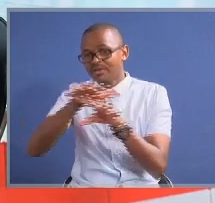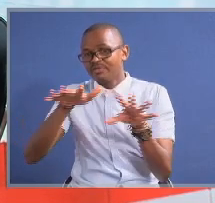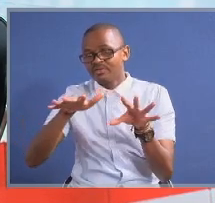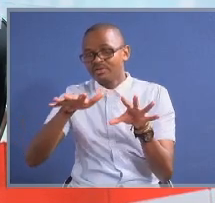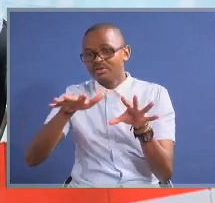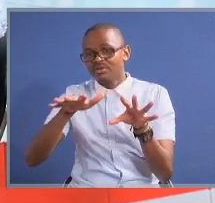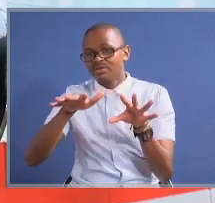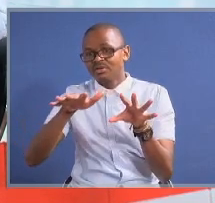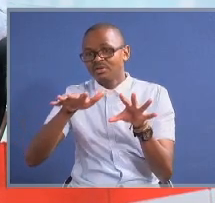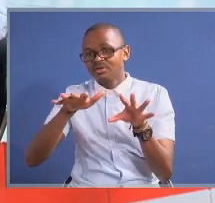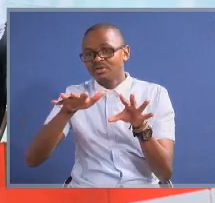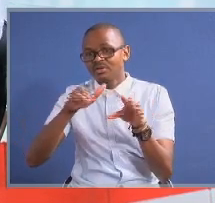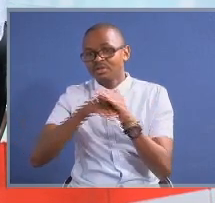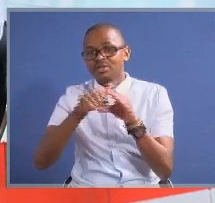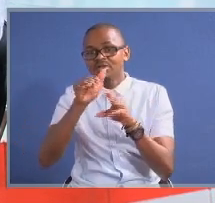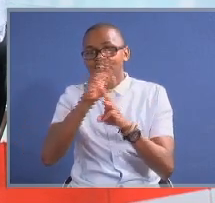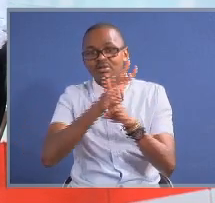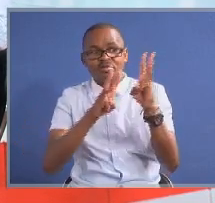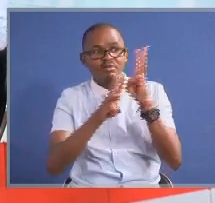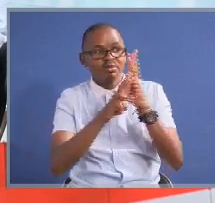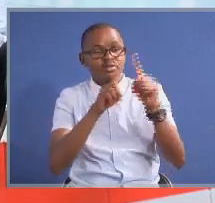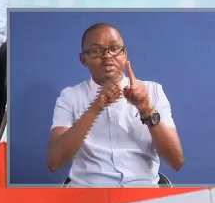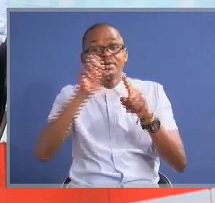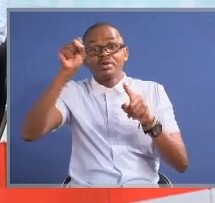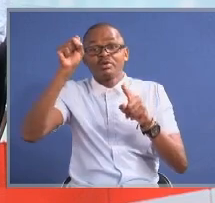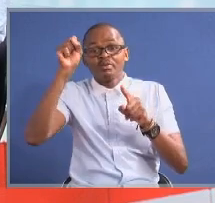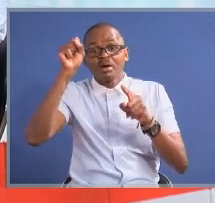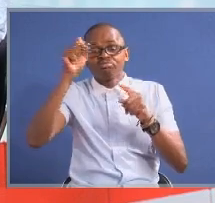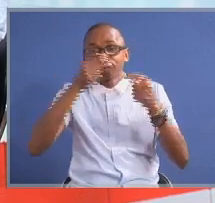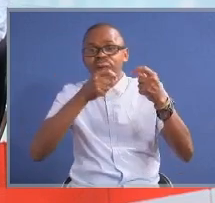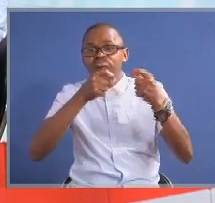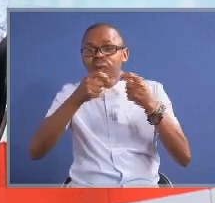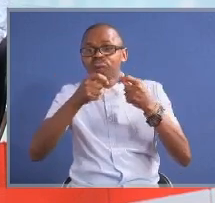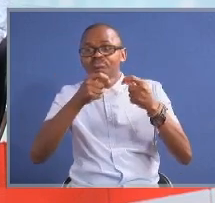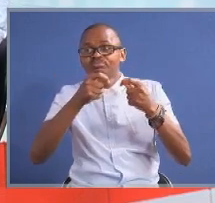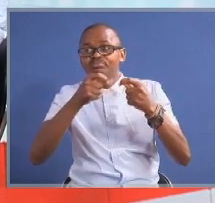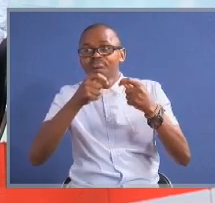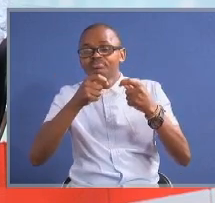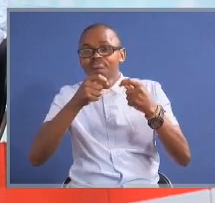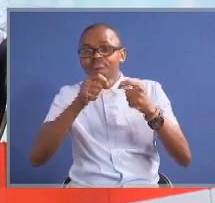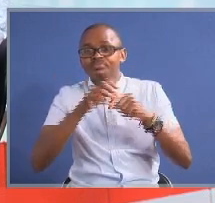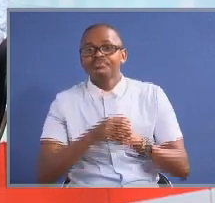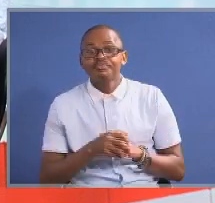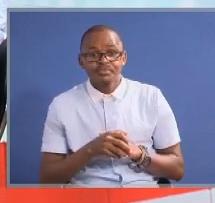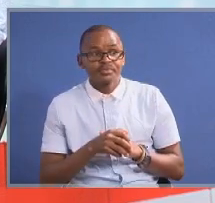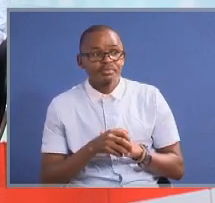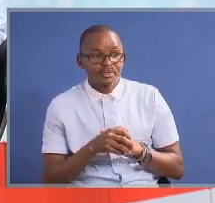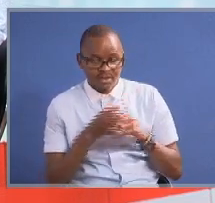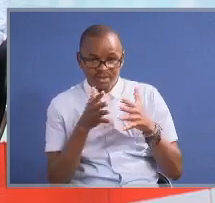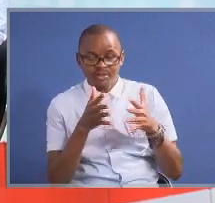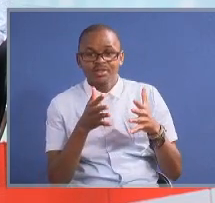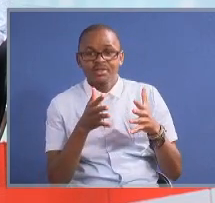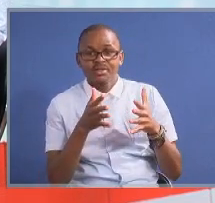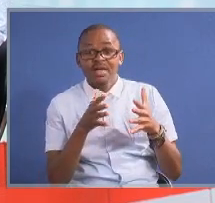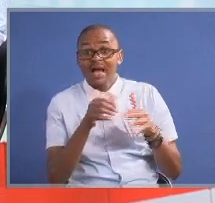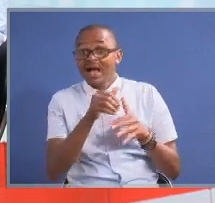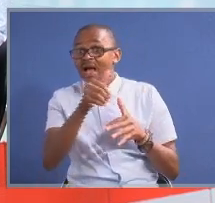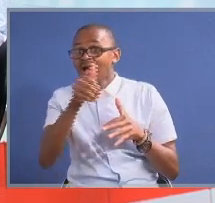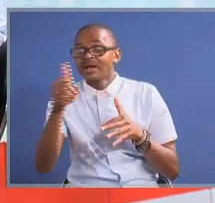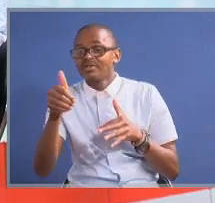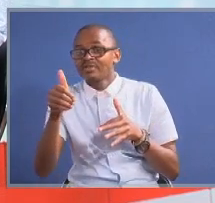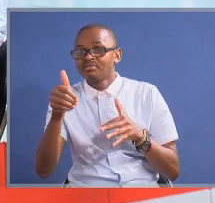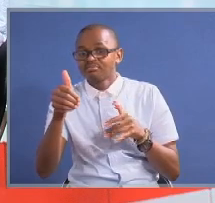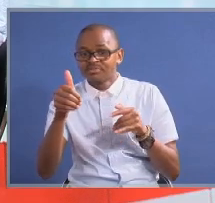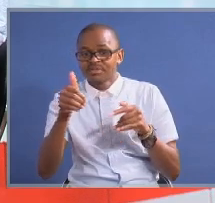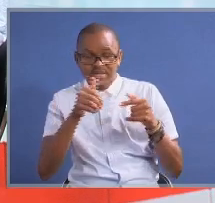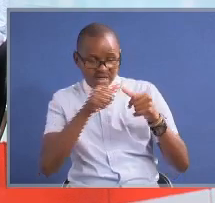influential in global economy and political governance? Well, I mean, this is another issue